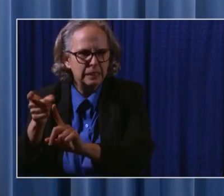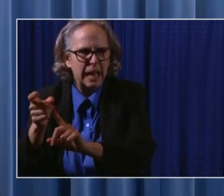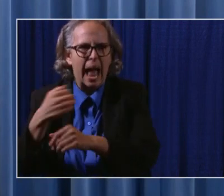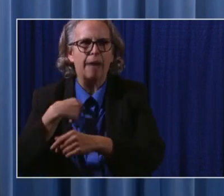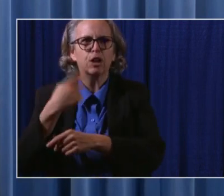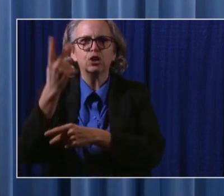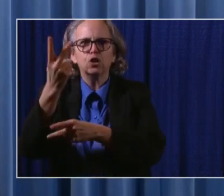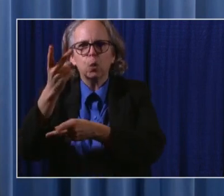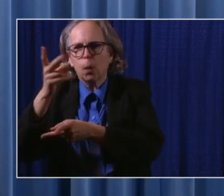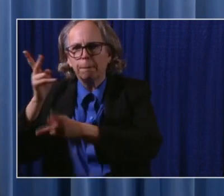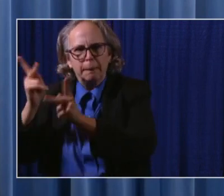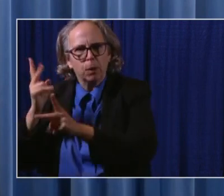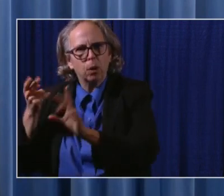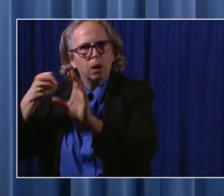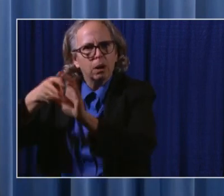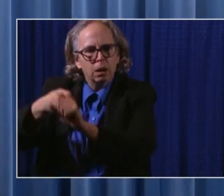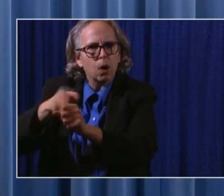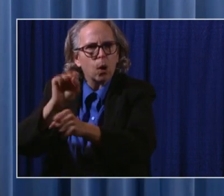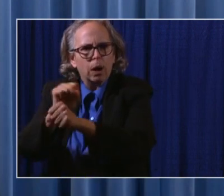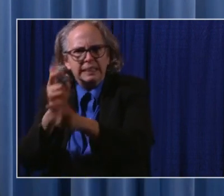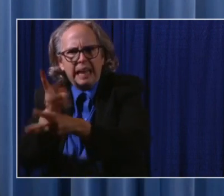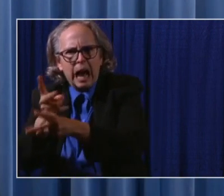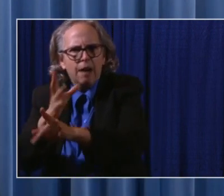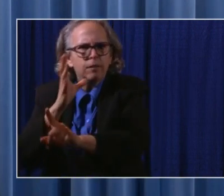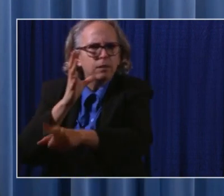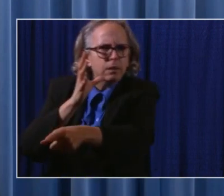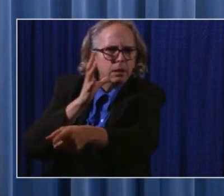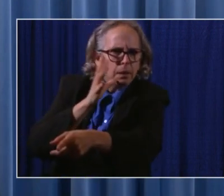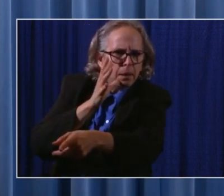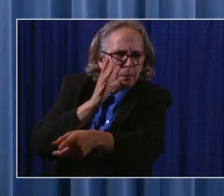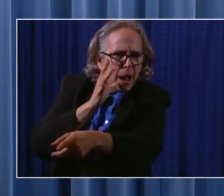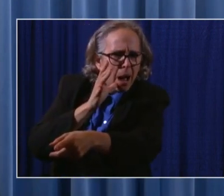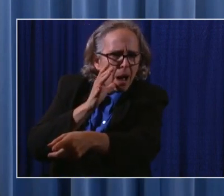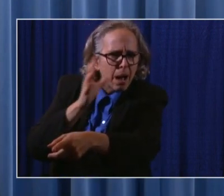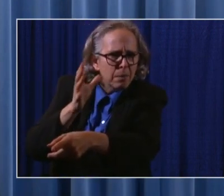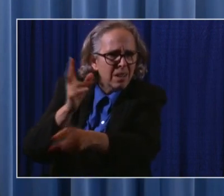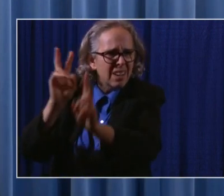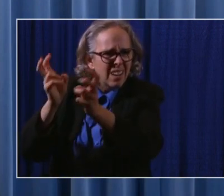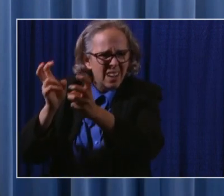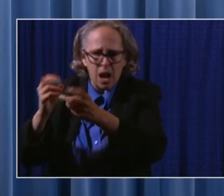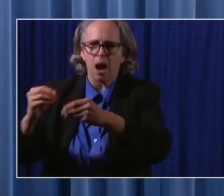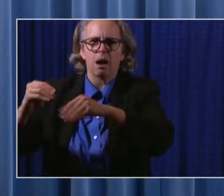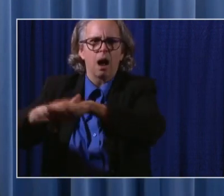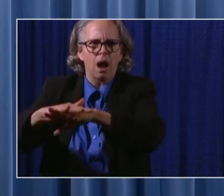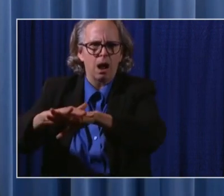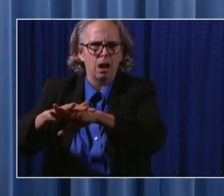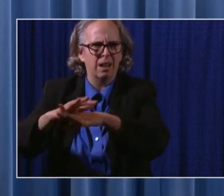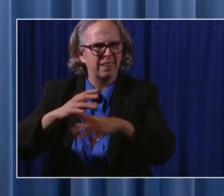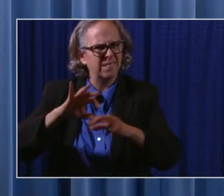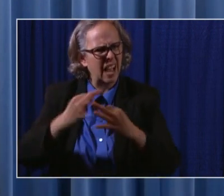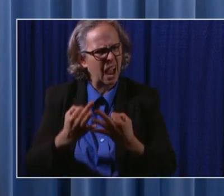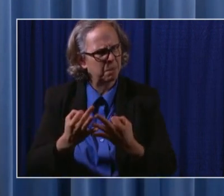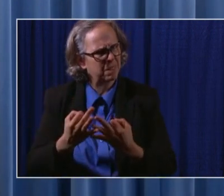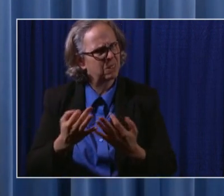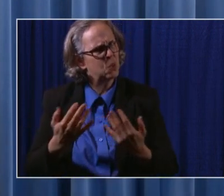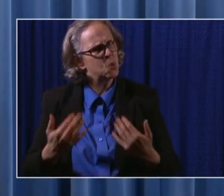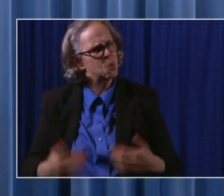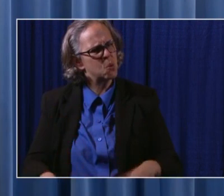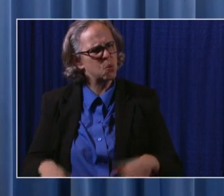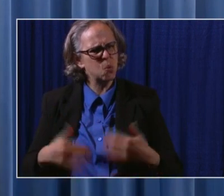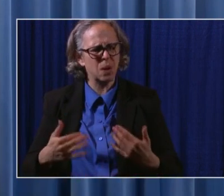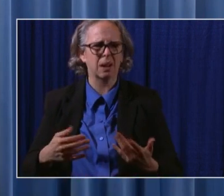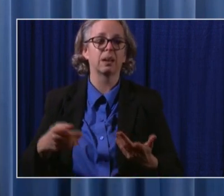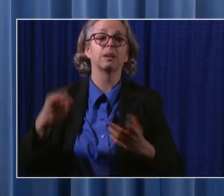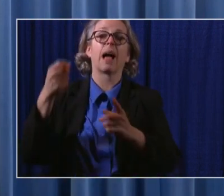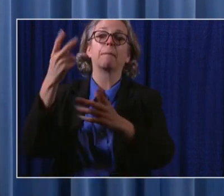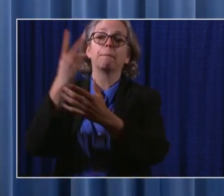The mom's mother's in her 90s. She has 2 caregivers who have been around the family after exposure. They both tested positive. One of